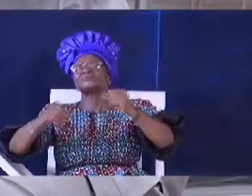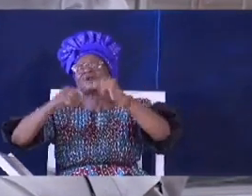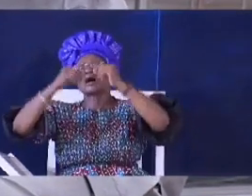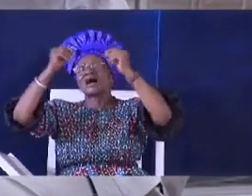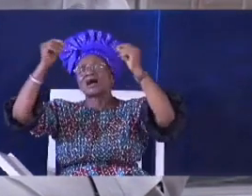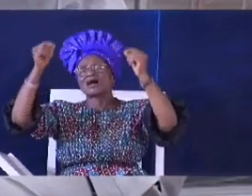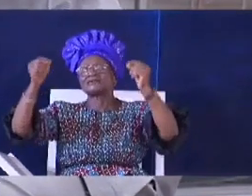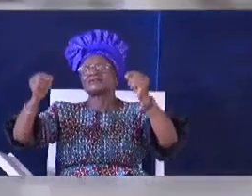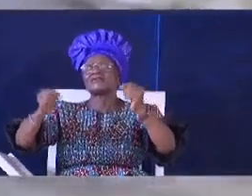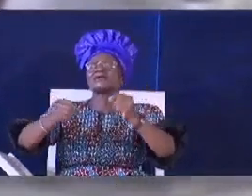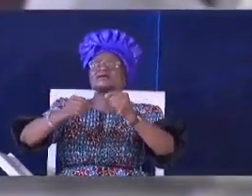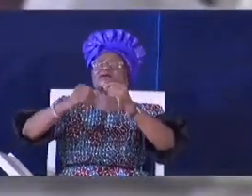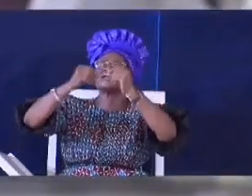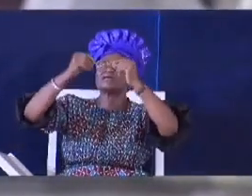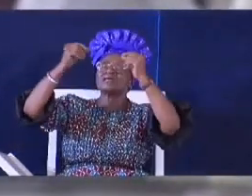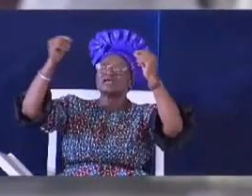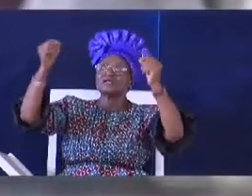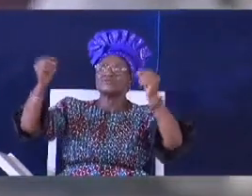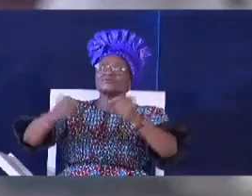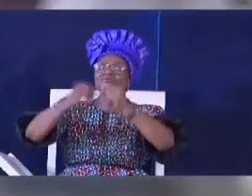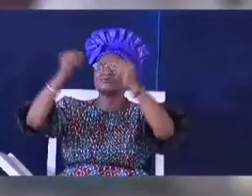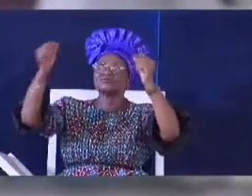Alleluia.